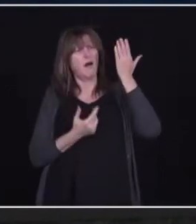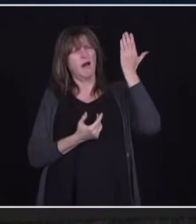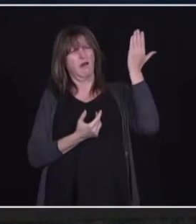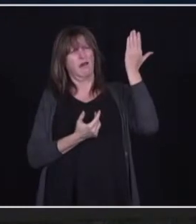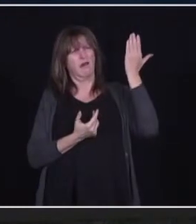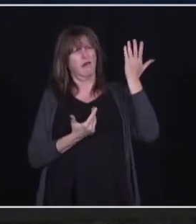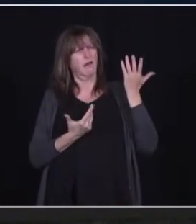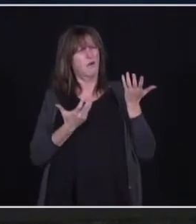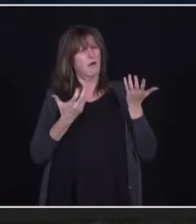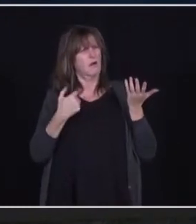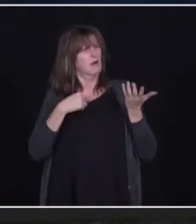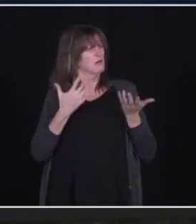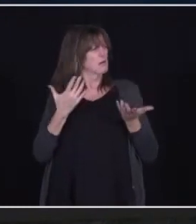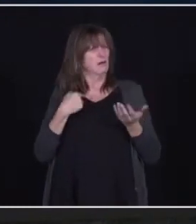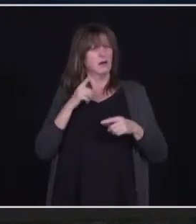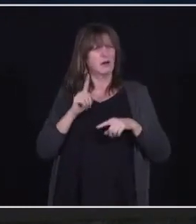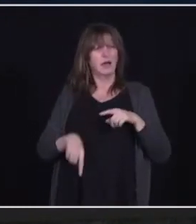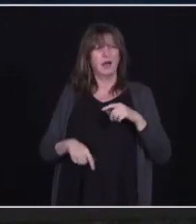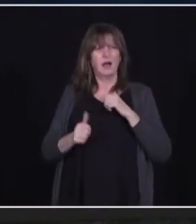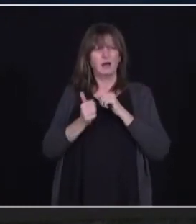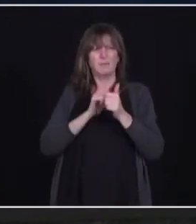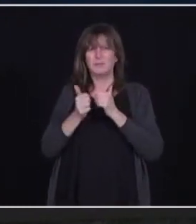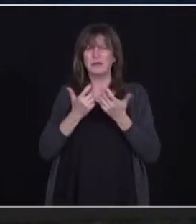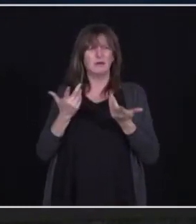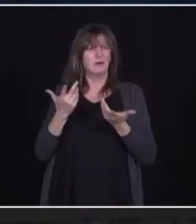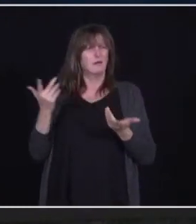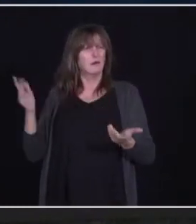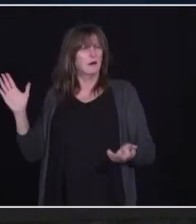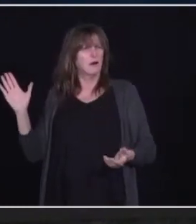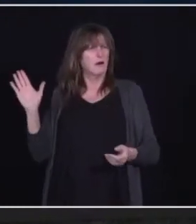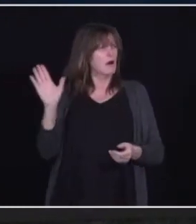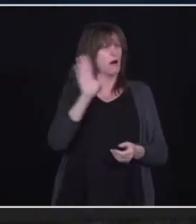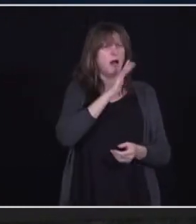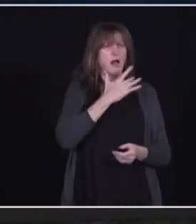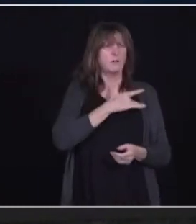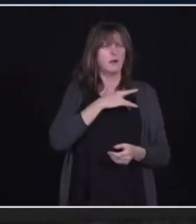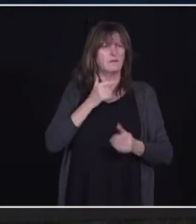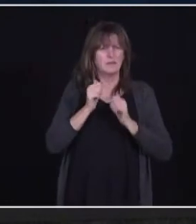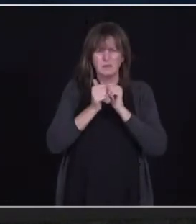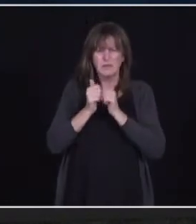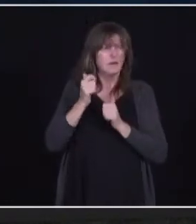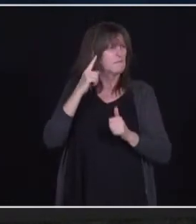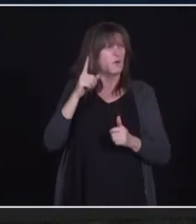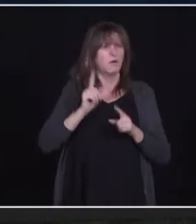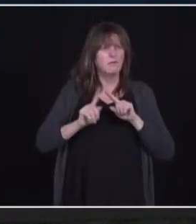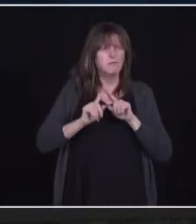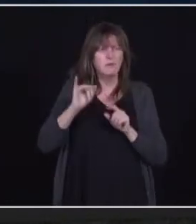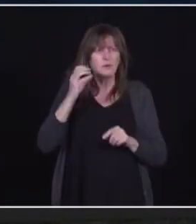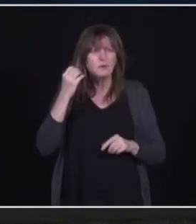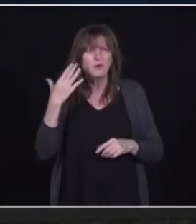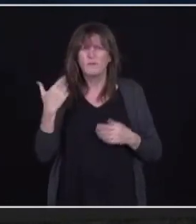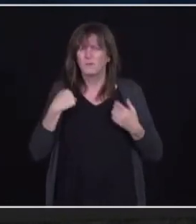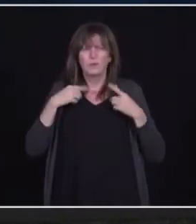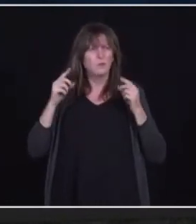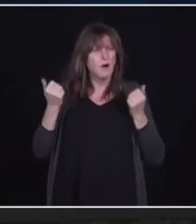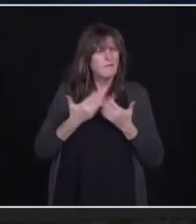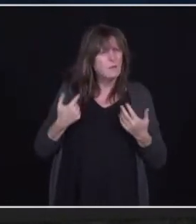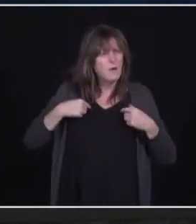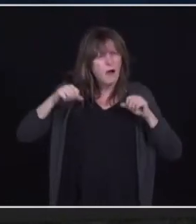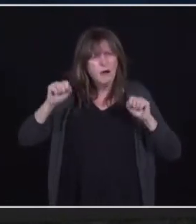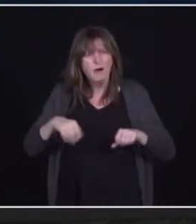all provinces, we're competing for jobs up here. We're doing everything we can to create an environment for a company and people